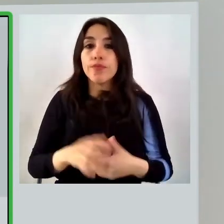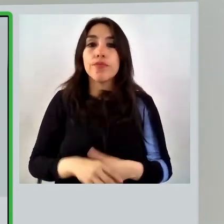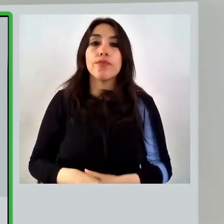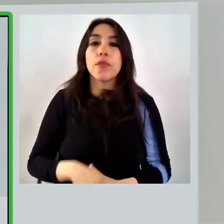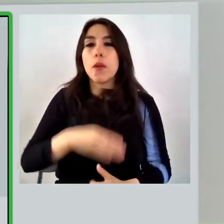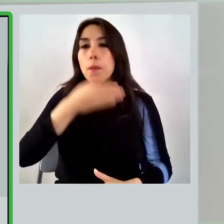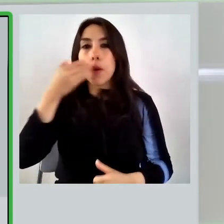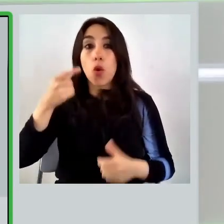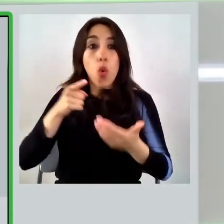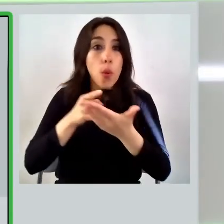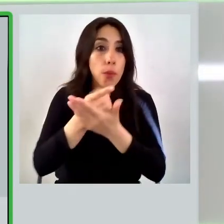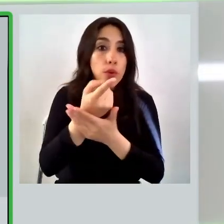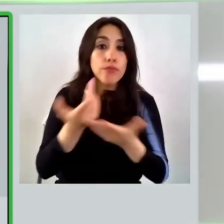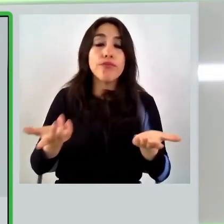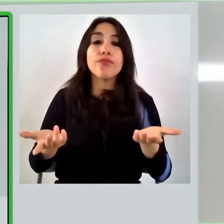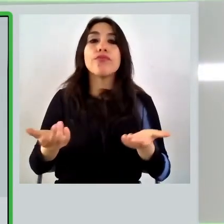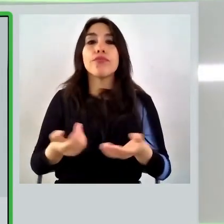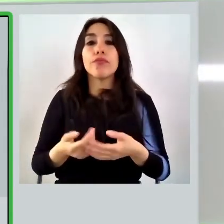thriving.